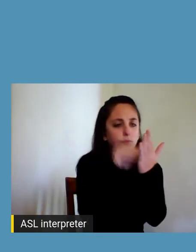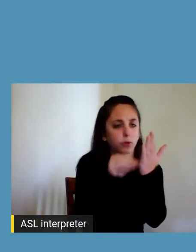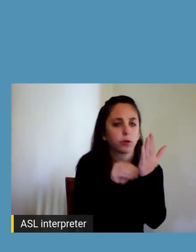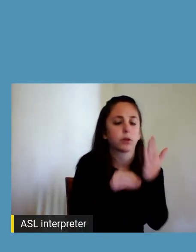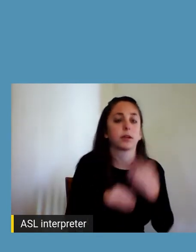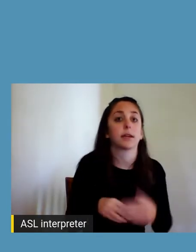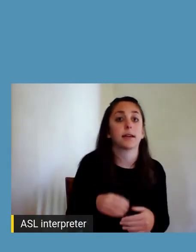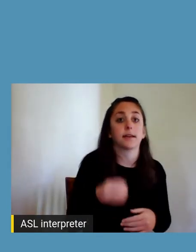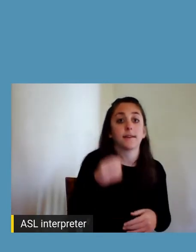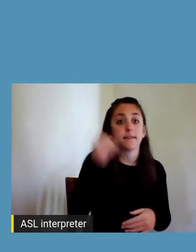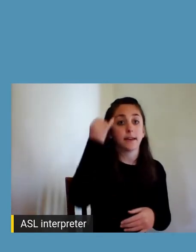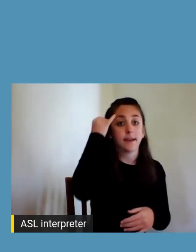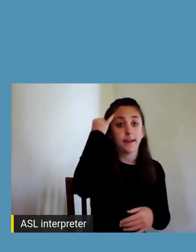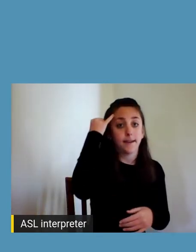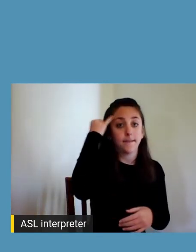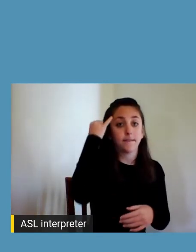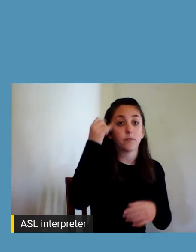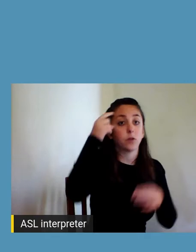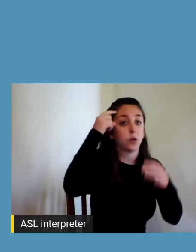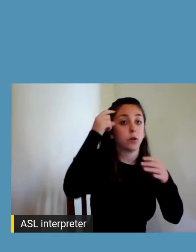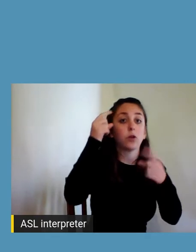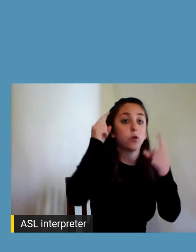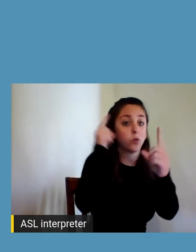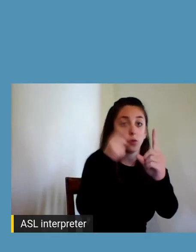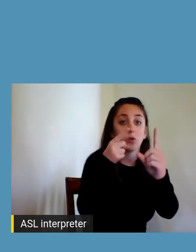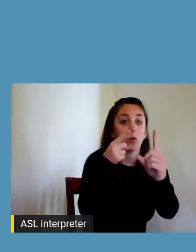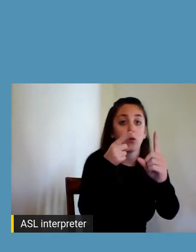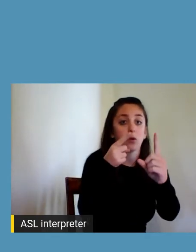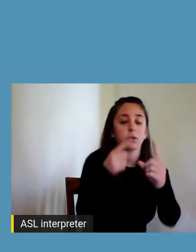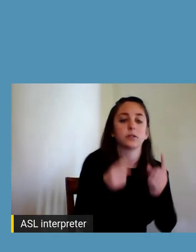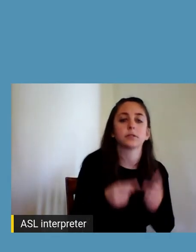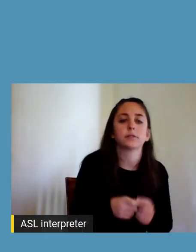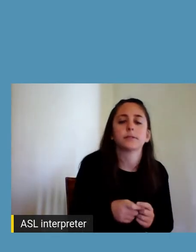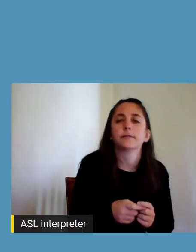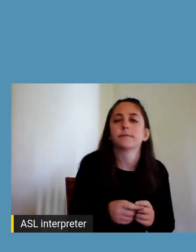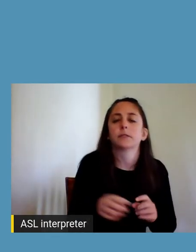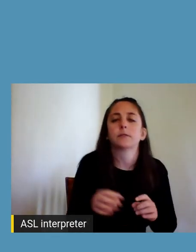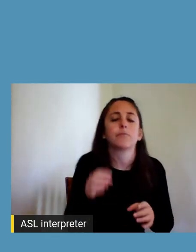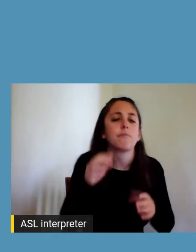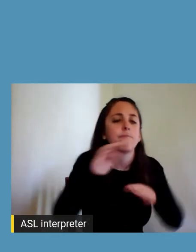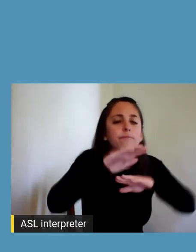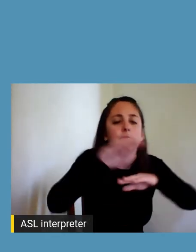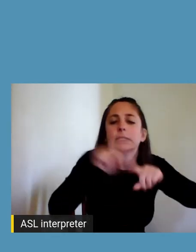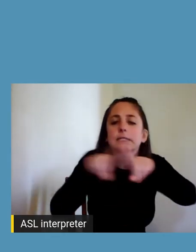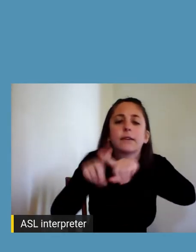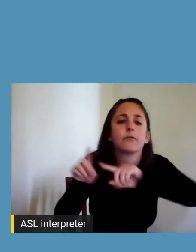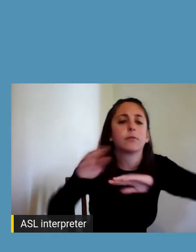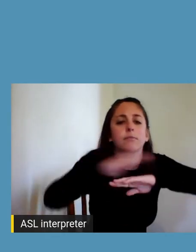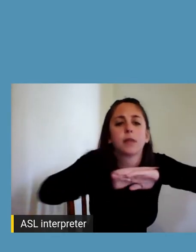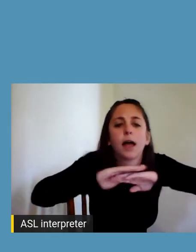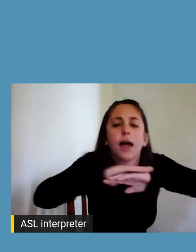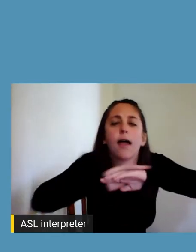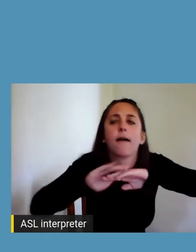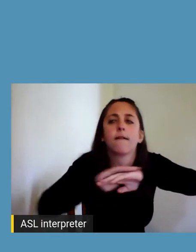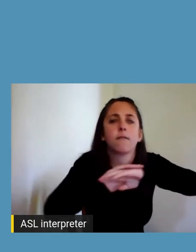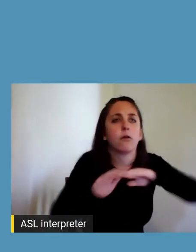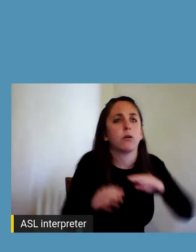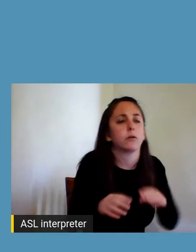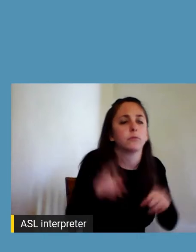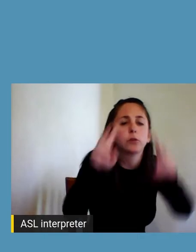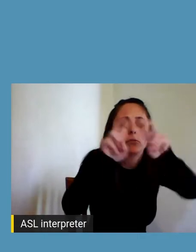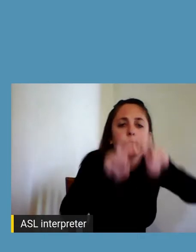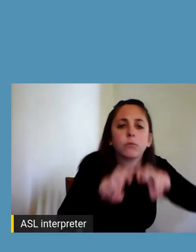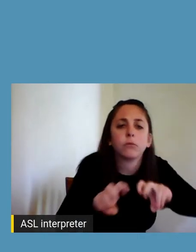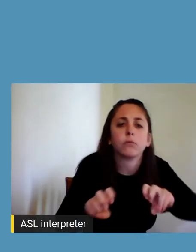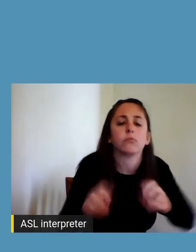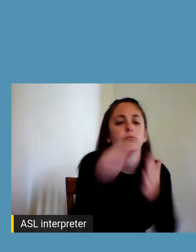through analytics, I pull everything out from those platforms. Those platforms can be very intimidating. At my start in my analytics